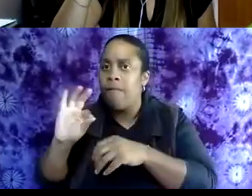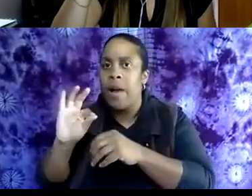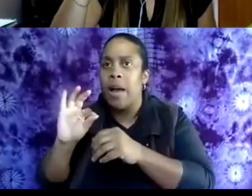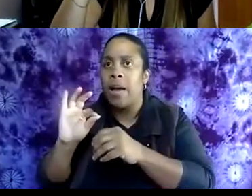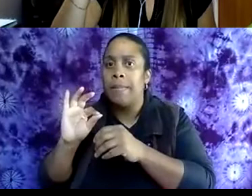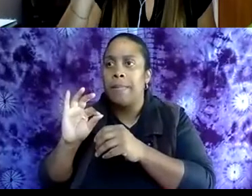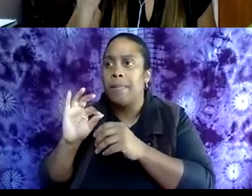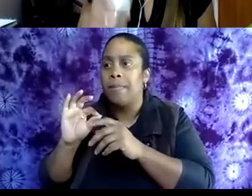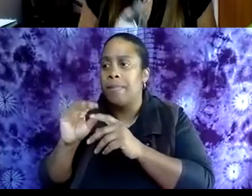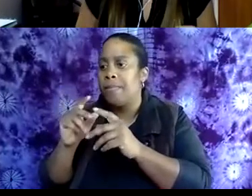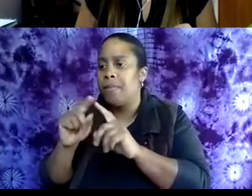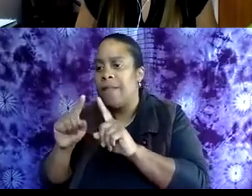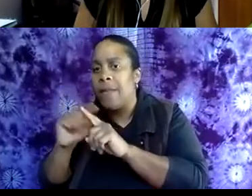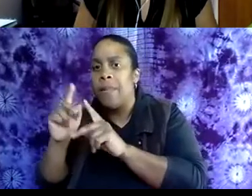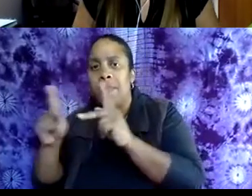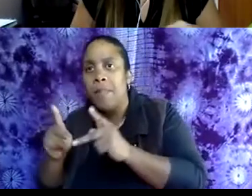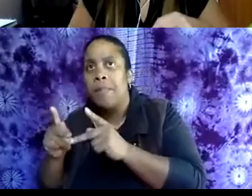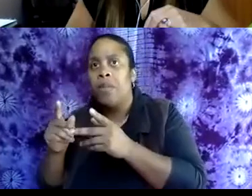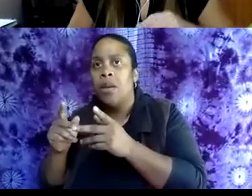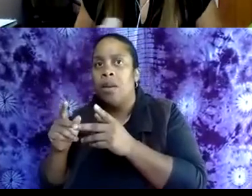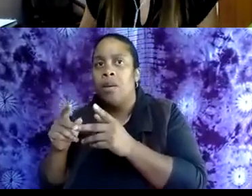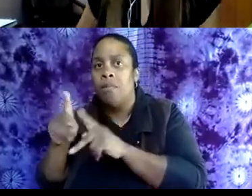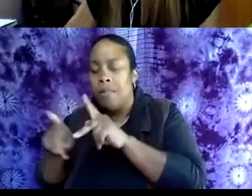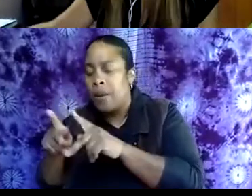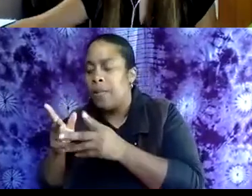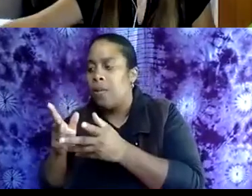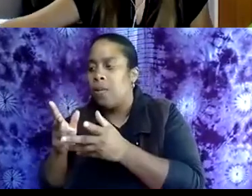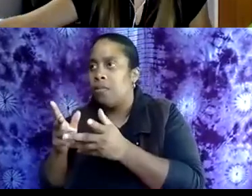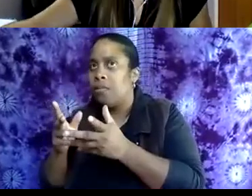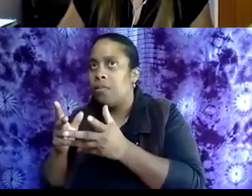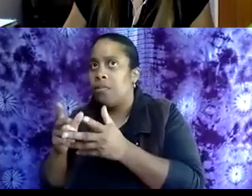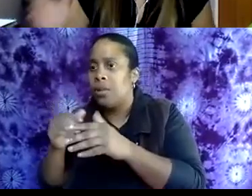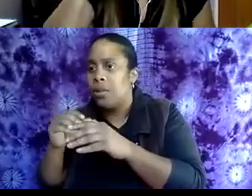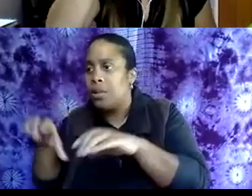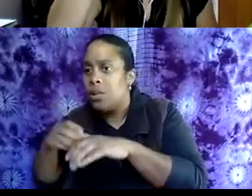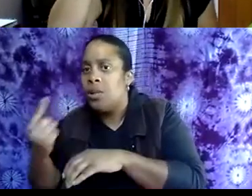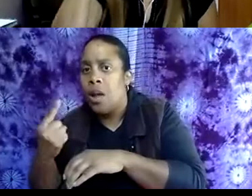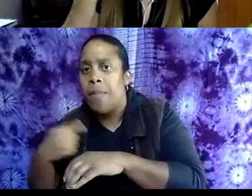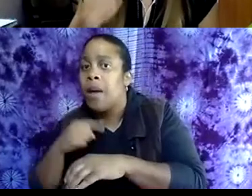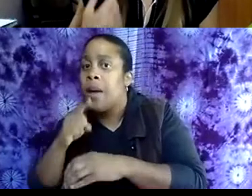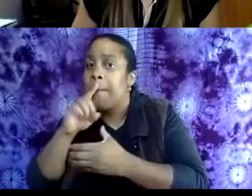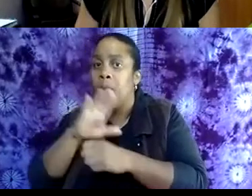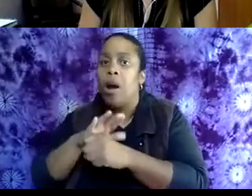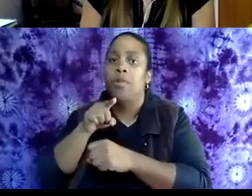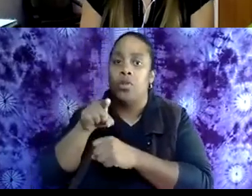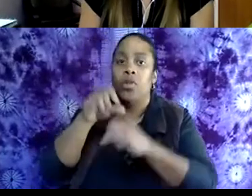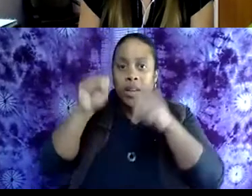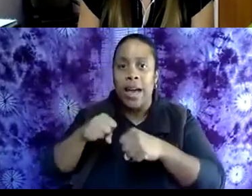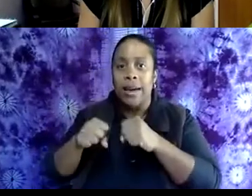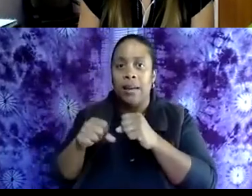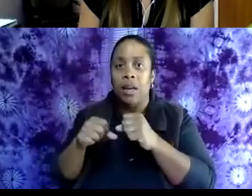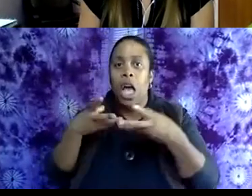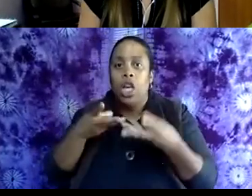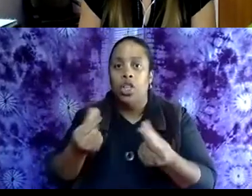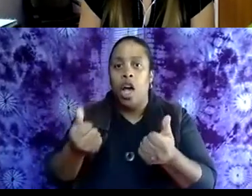taking concrete steps in resolving this. And I promise you, you can resolve this. And so what again comes up